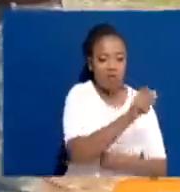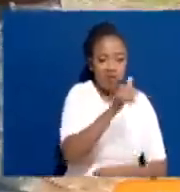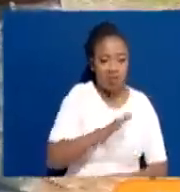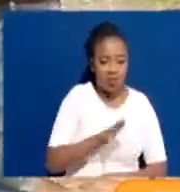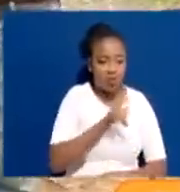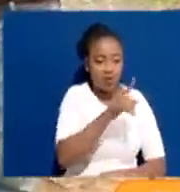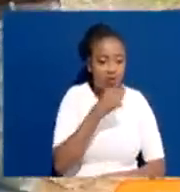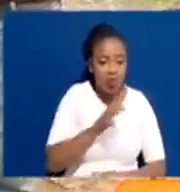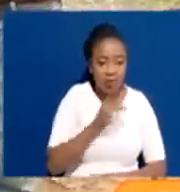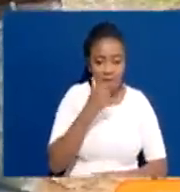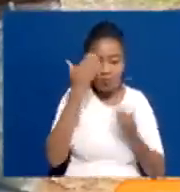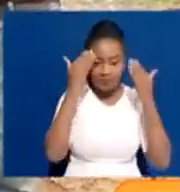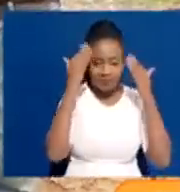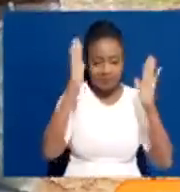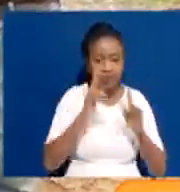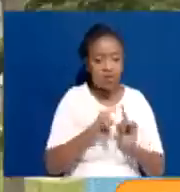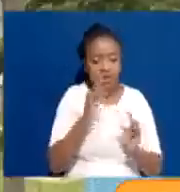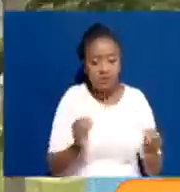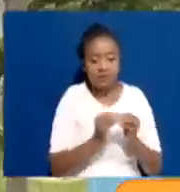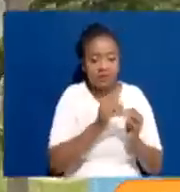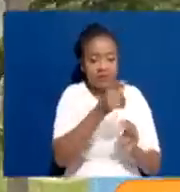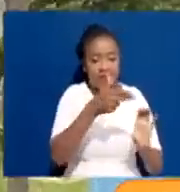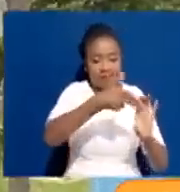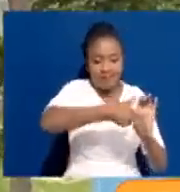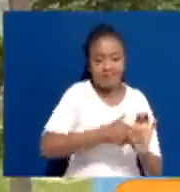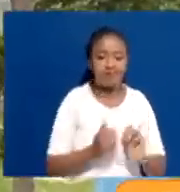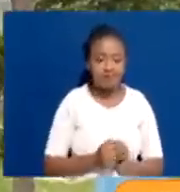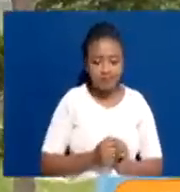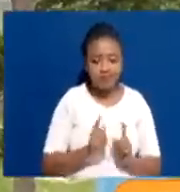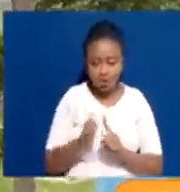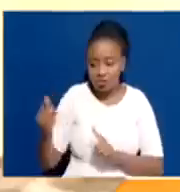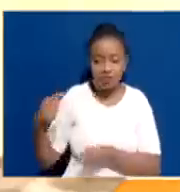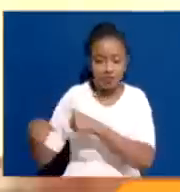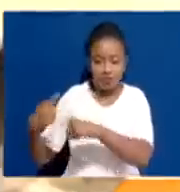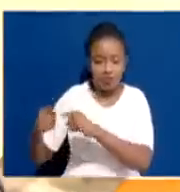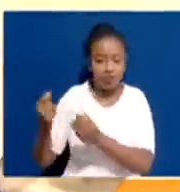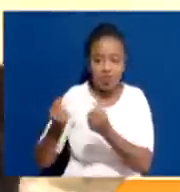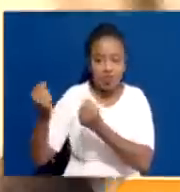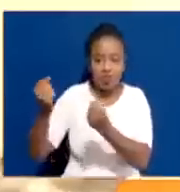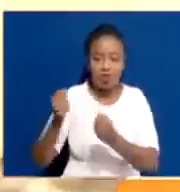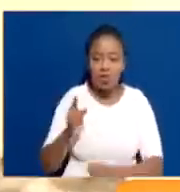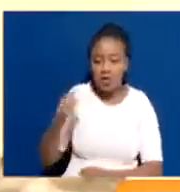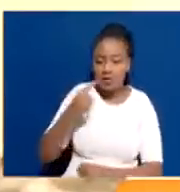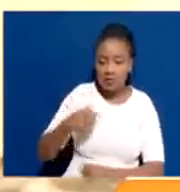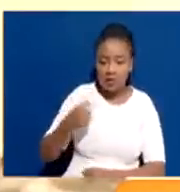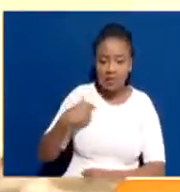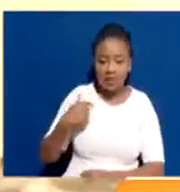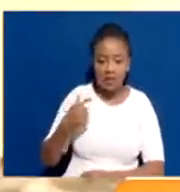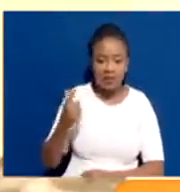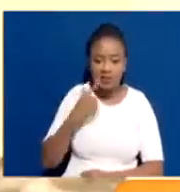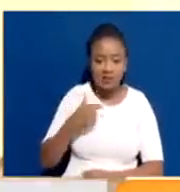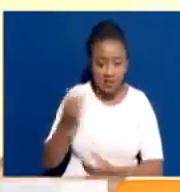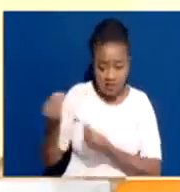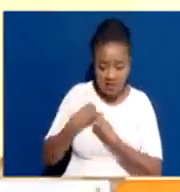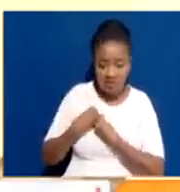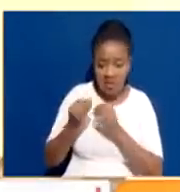was directed to meet at a certain petrol station as Osinde proceeded with his journey. Kuna mali alikuwa ananituma akunipea hiyo namba